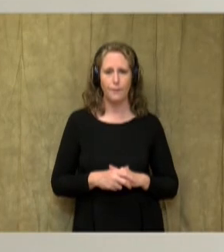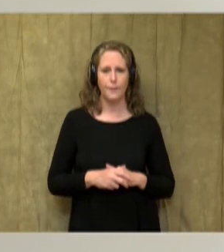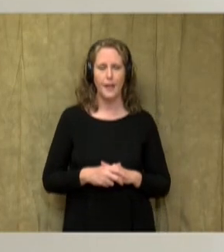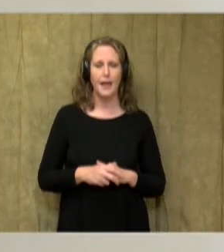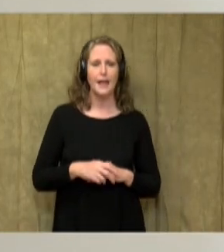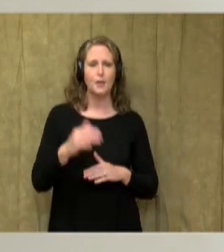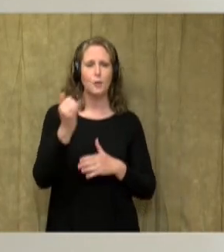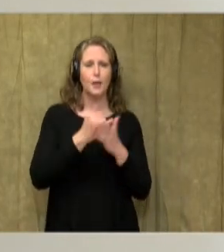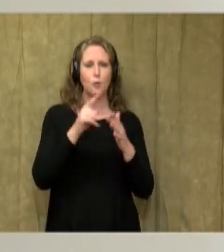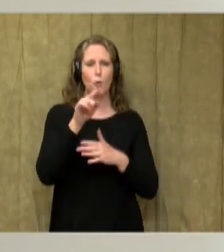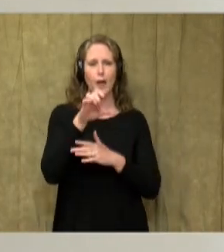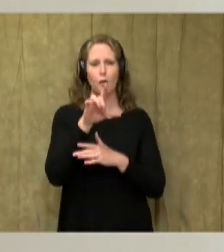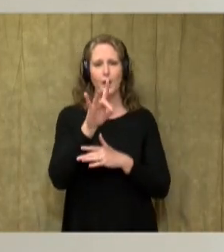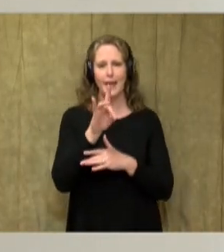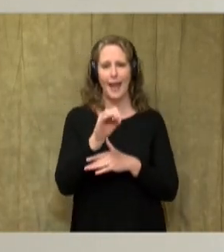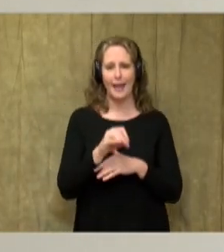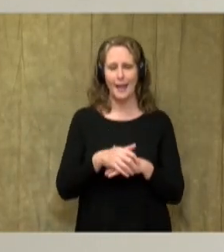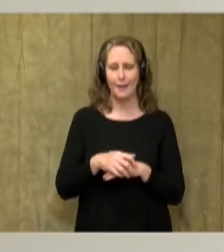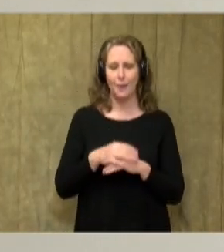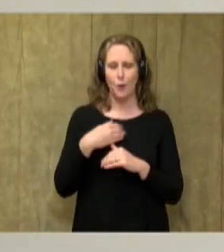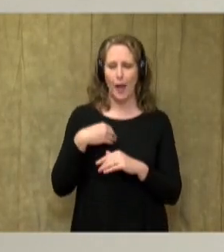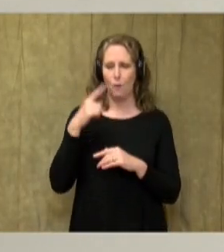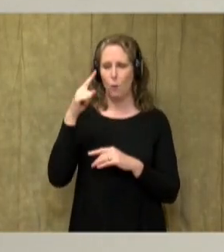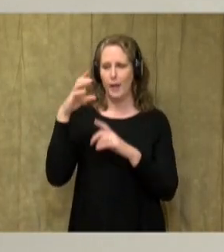make 180. So we have 100,